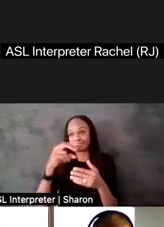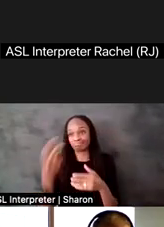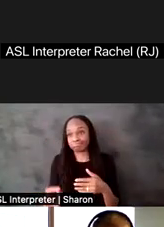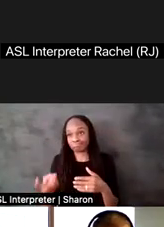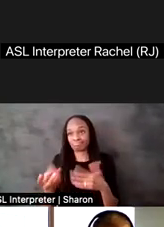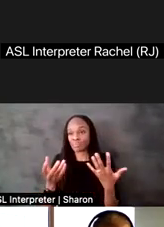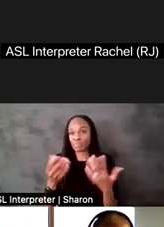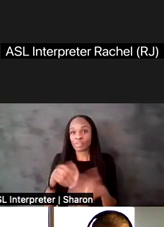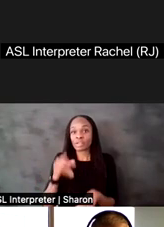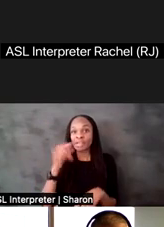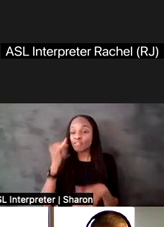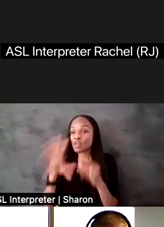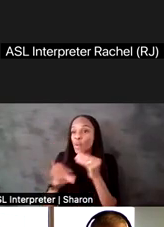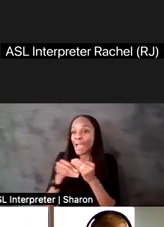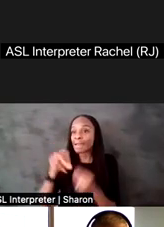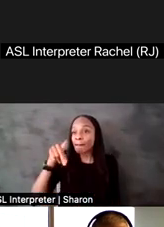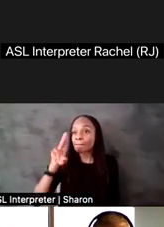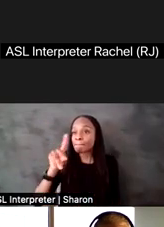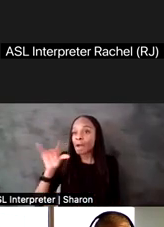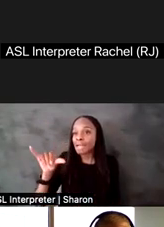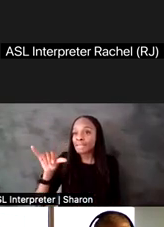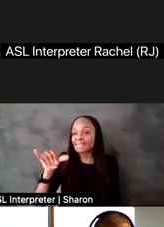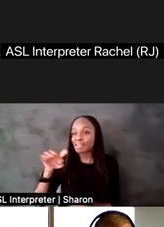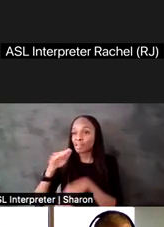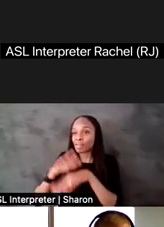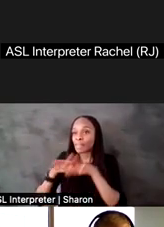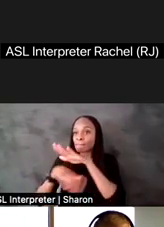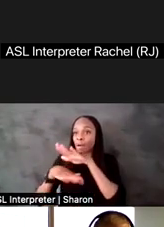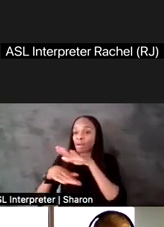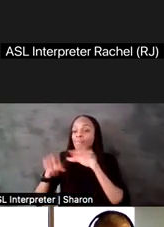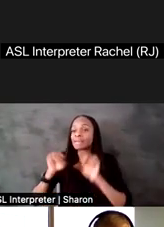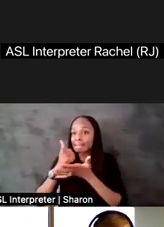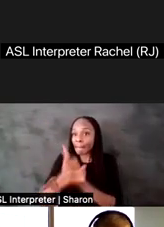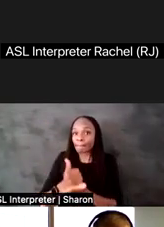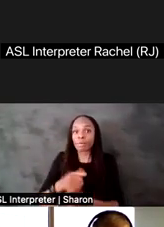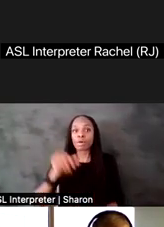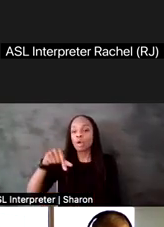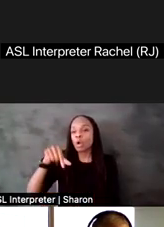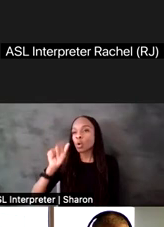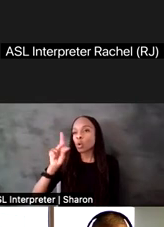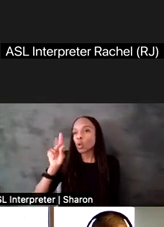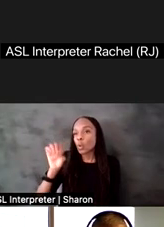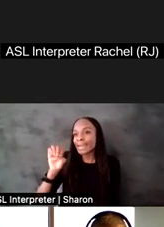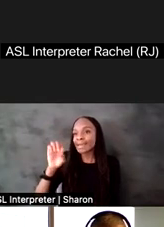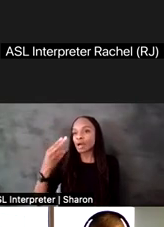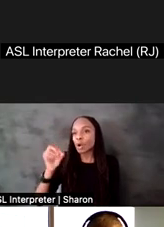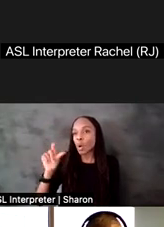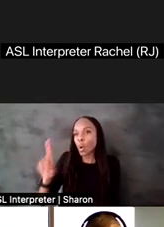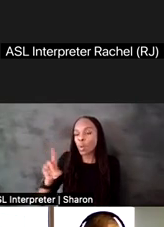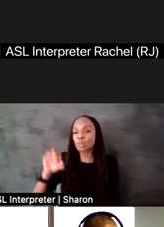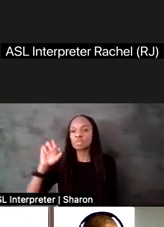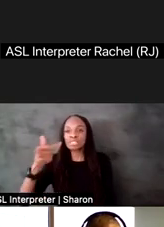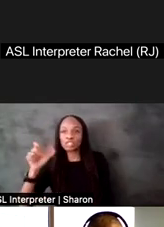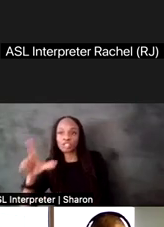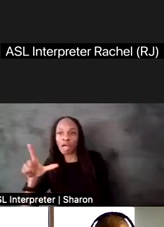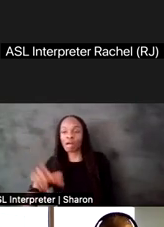of putty to the bottom will prevent it from damaging. Quake hold, the gel, the different types of things. Lamps could fall over